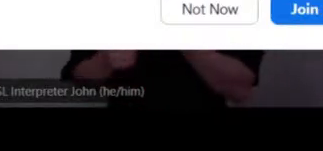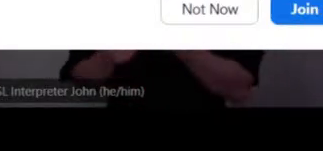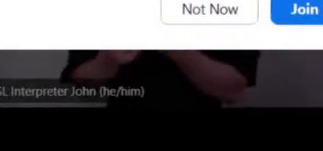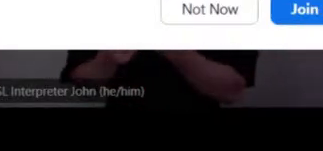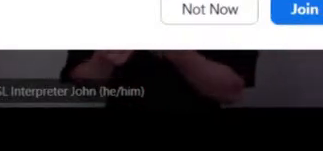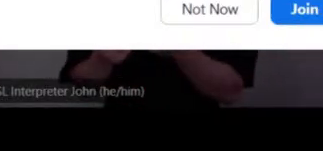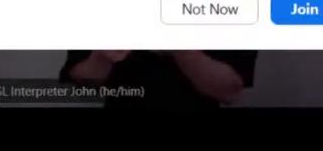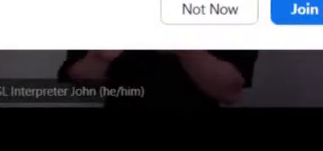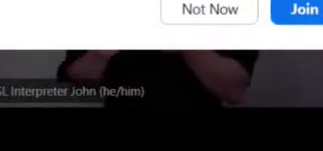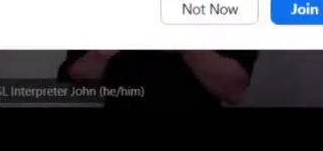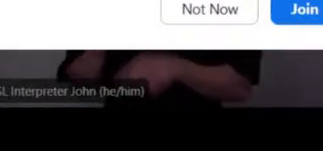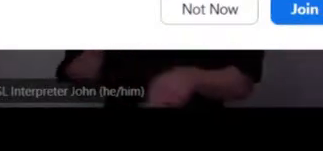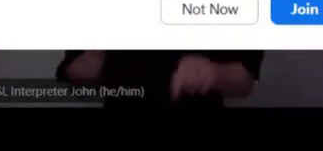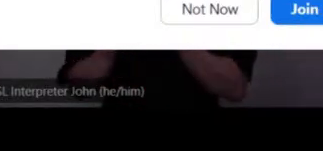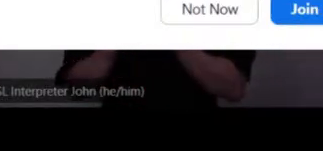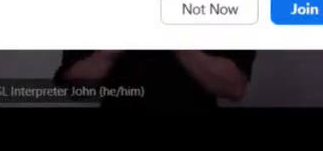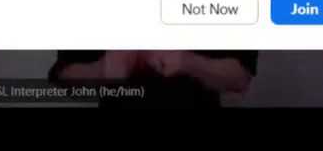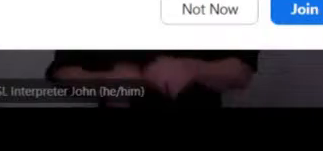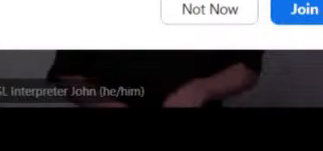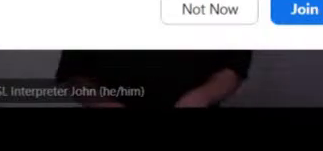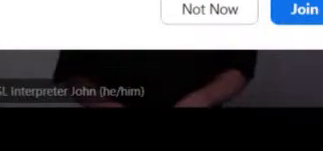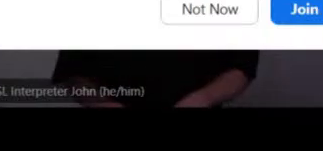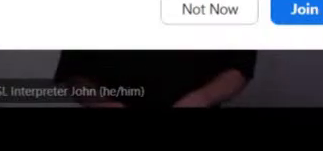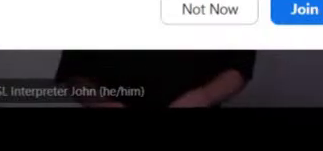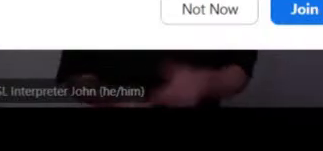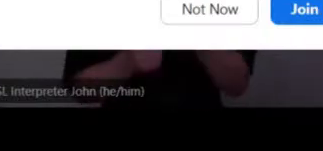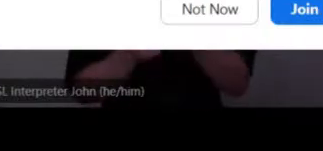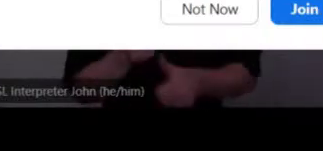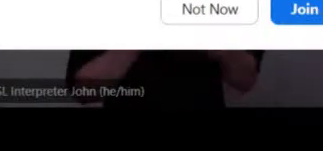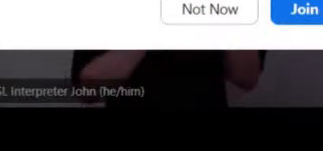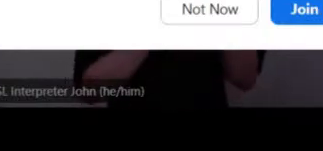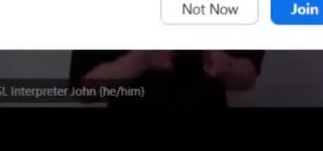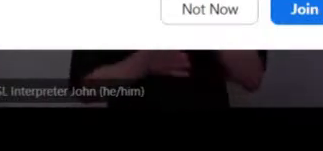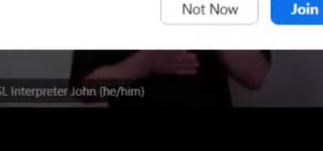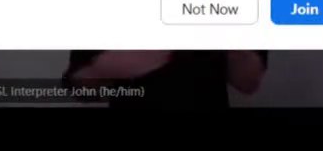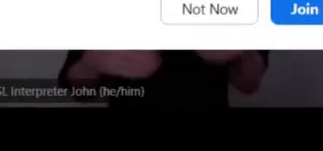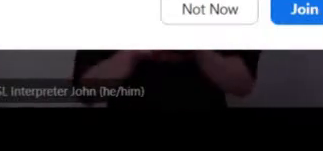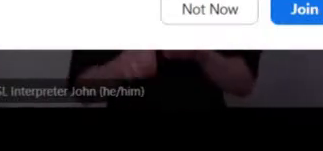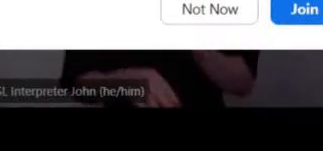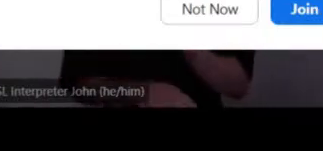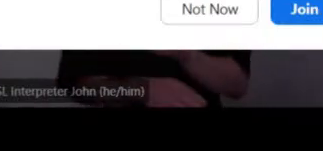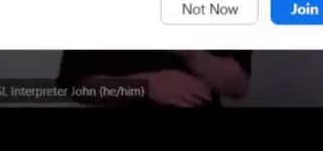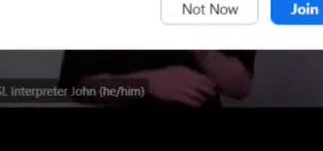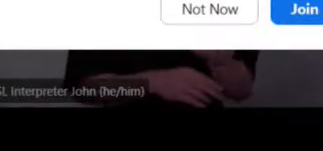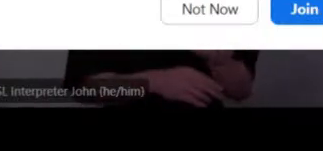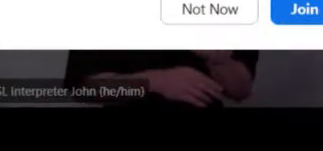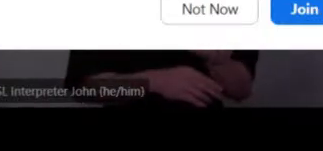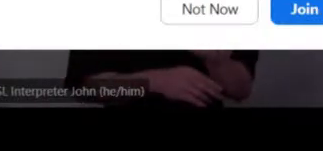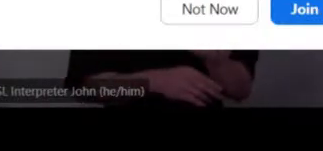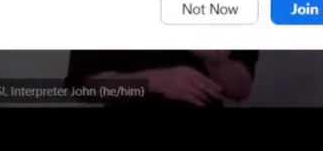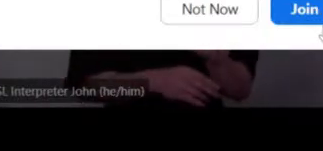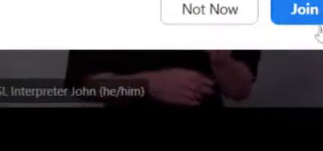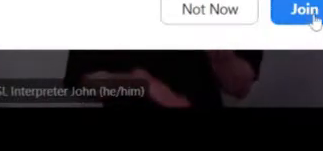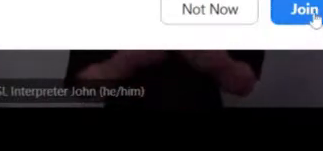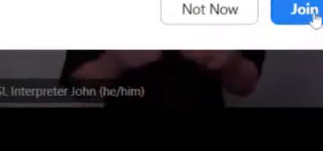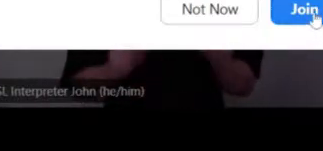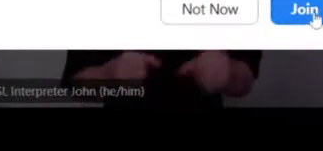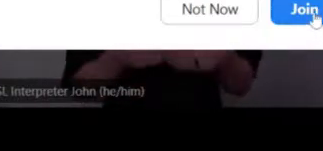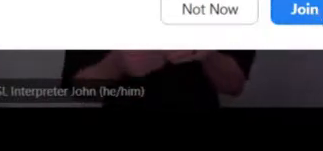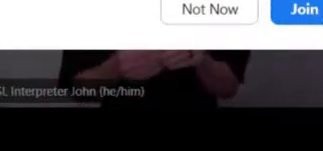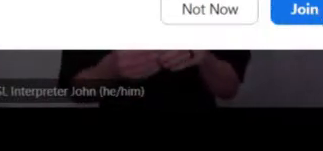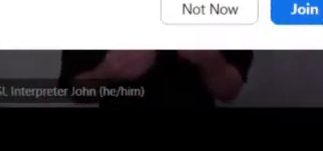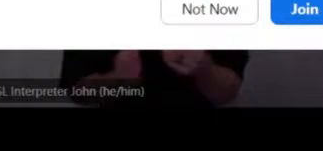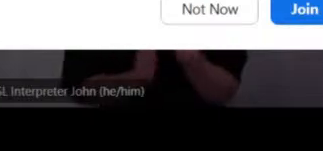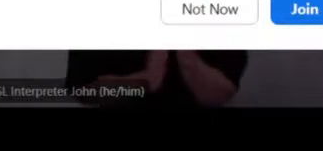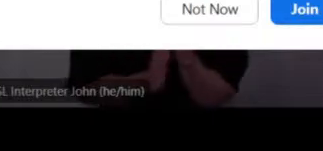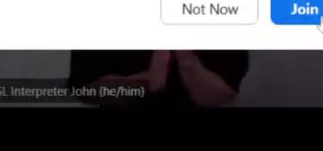is supposed to end at 6:55. We may grant you grace and give you 1 more minute, but keep in mind we're ending